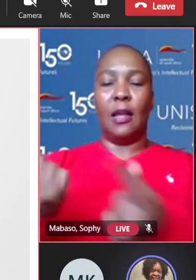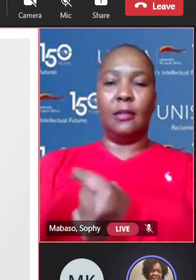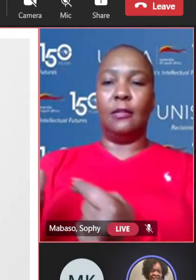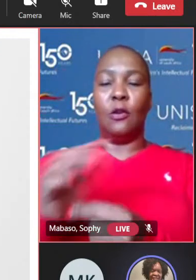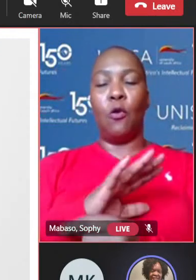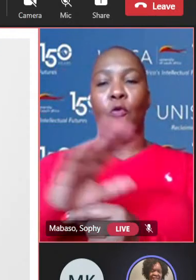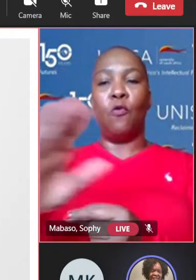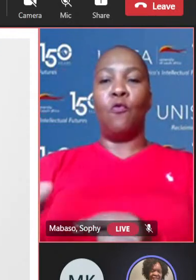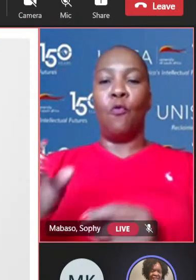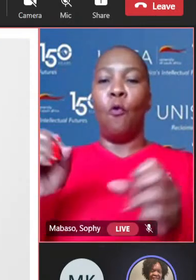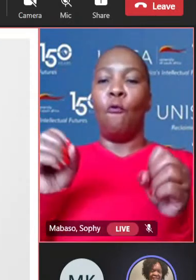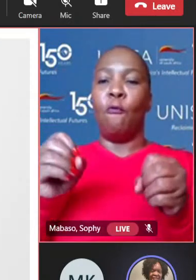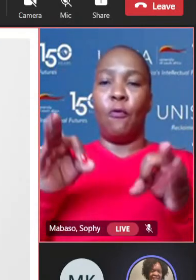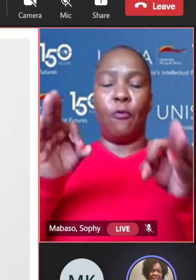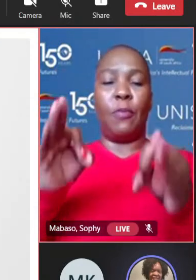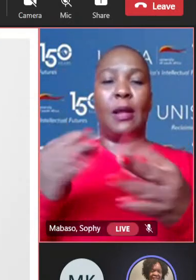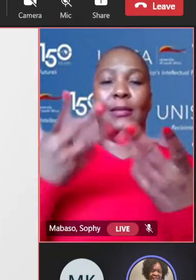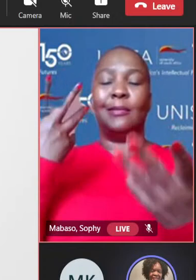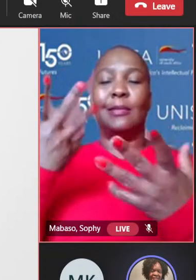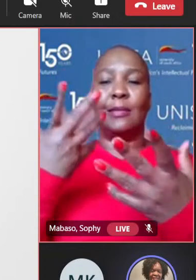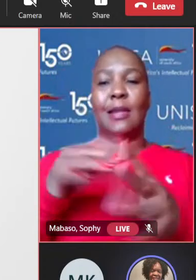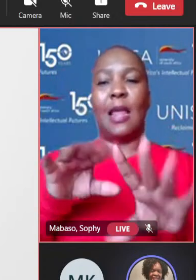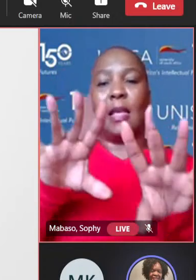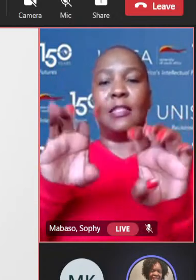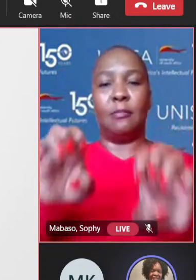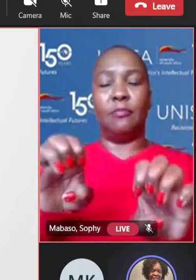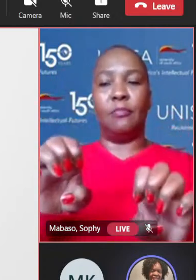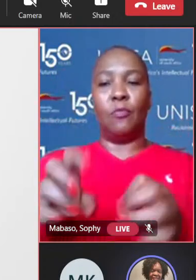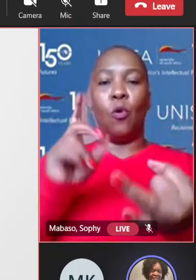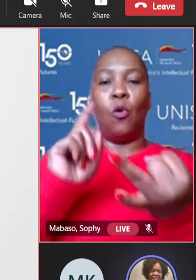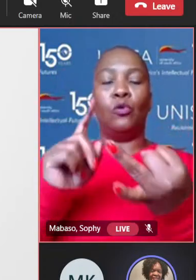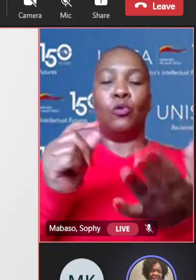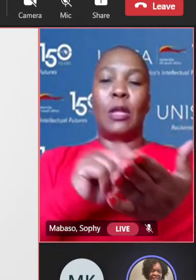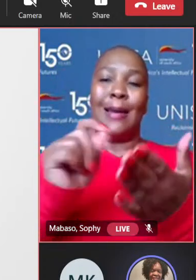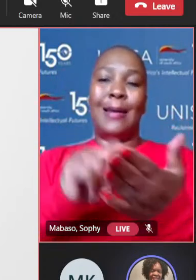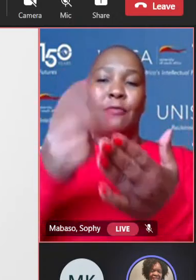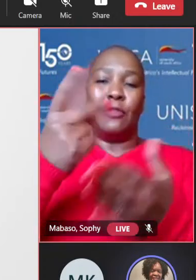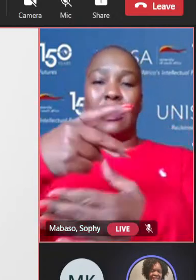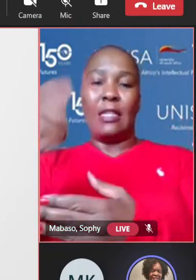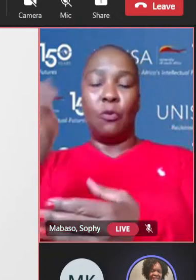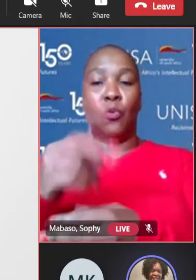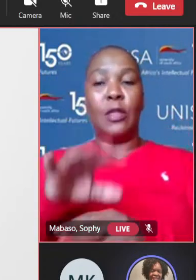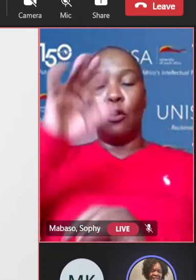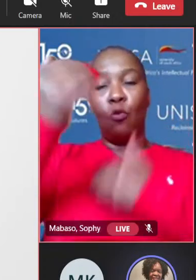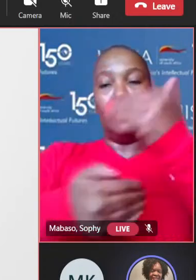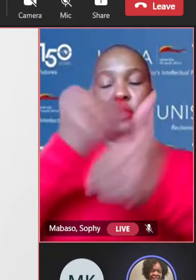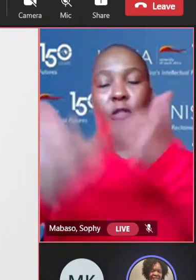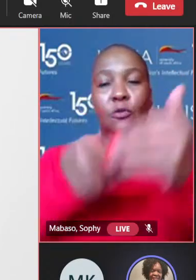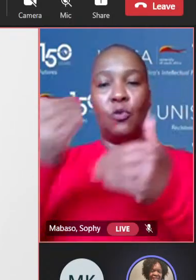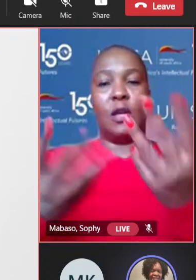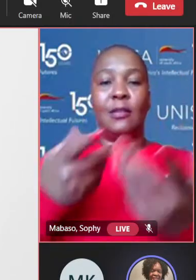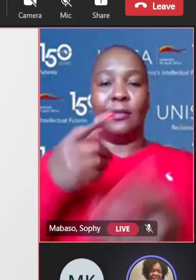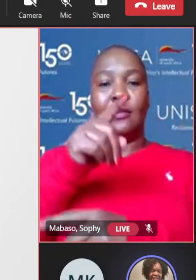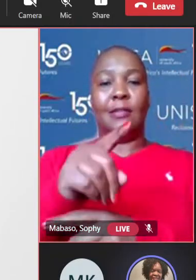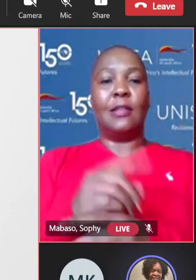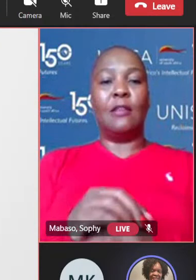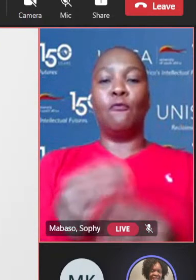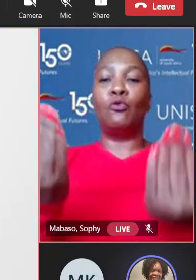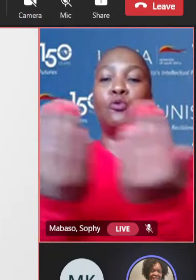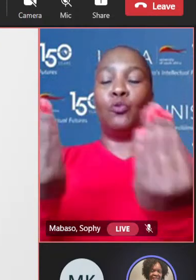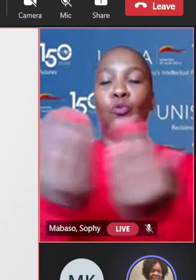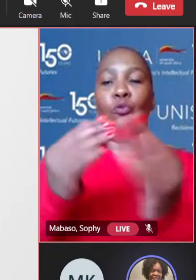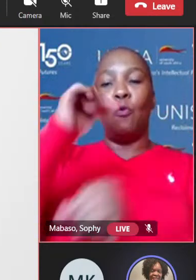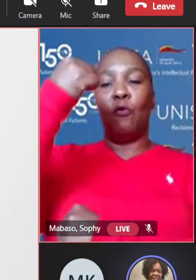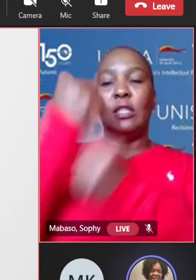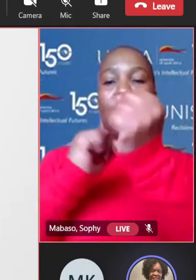examination. Also, there is no supplementary with continuous assessment. So for the School of Engineering, as I said, that they